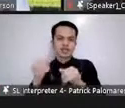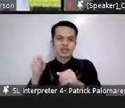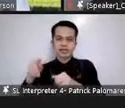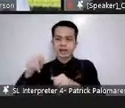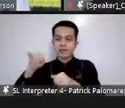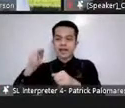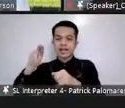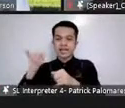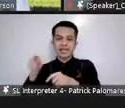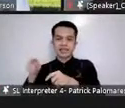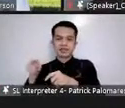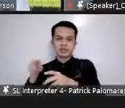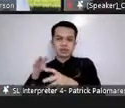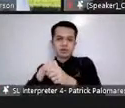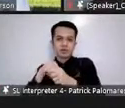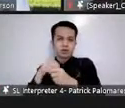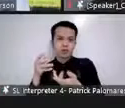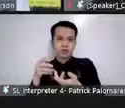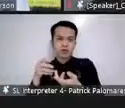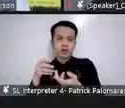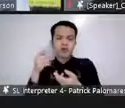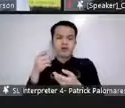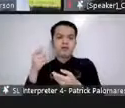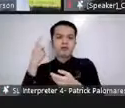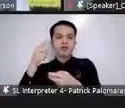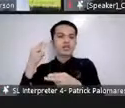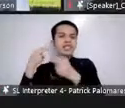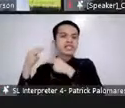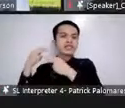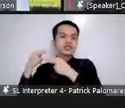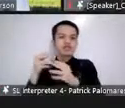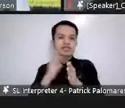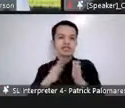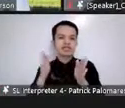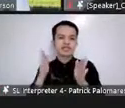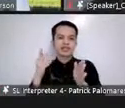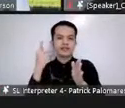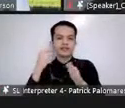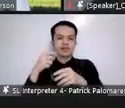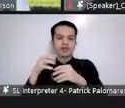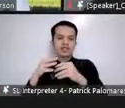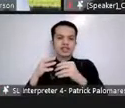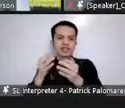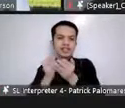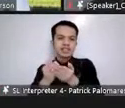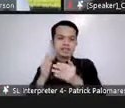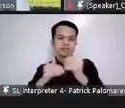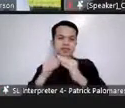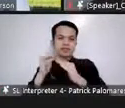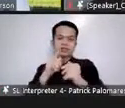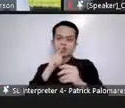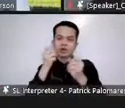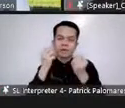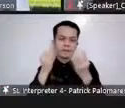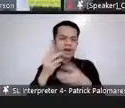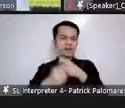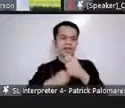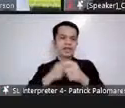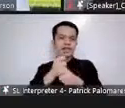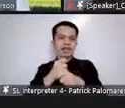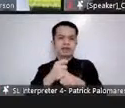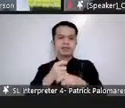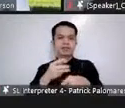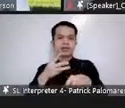involved in some of the historical period shipbuilding. So yes, there are many types of boats that can be